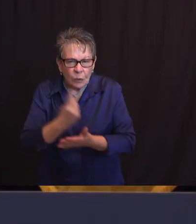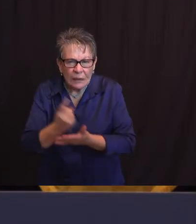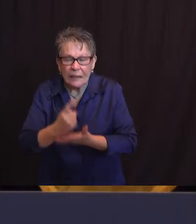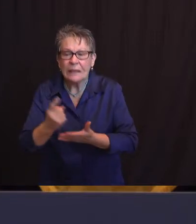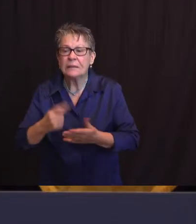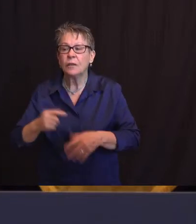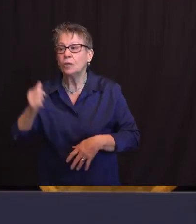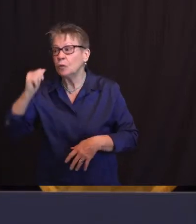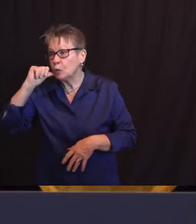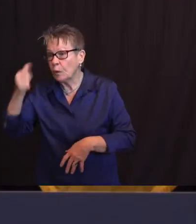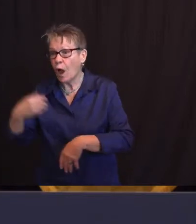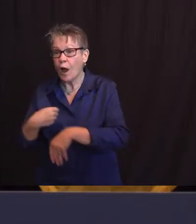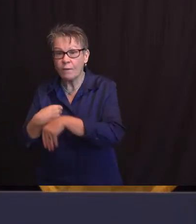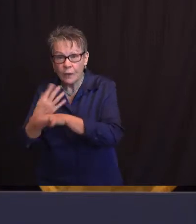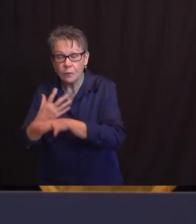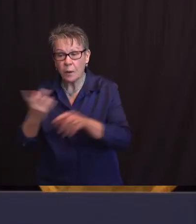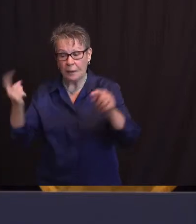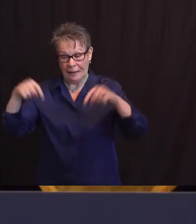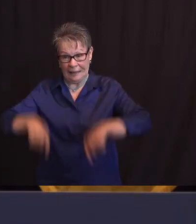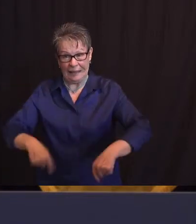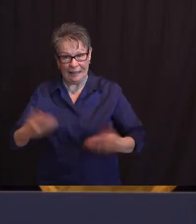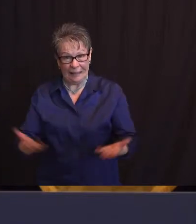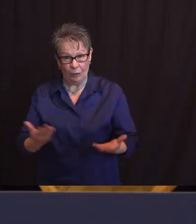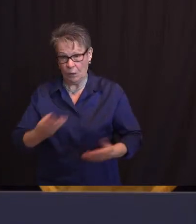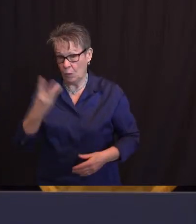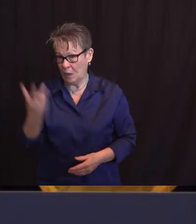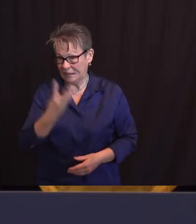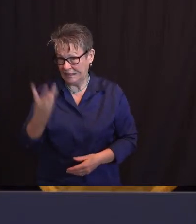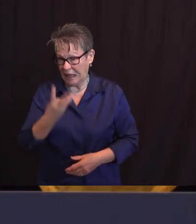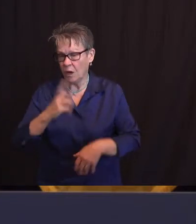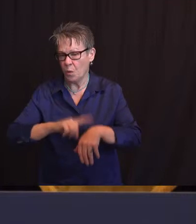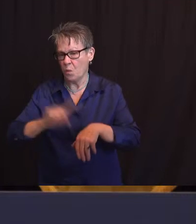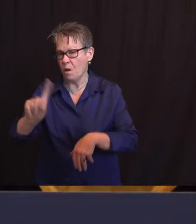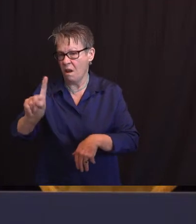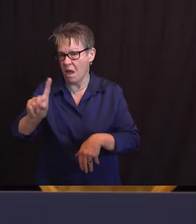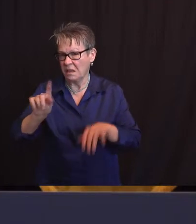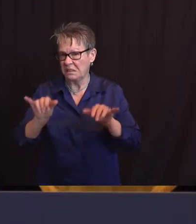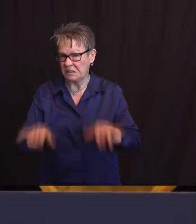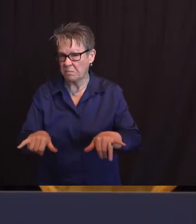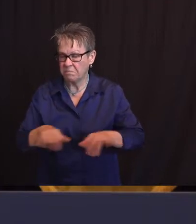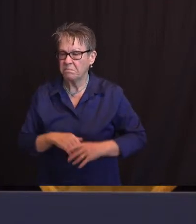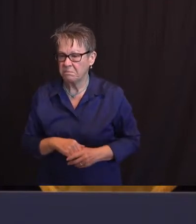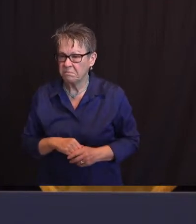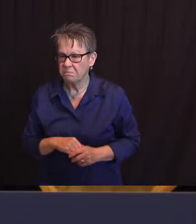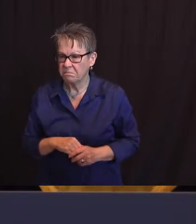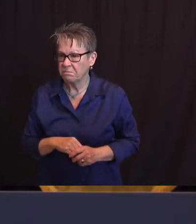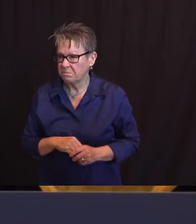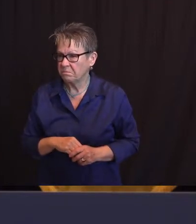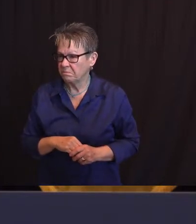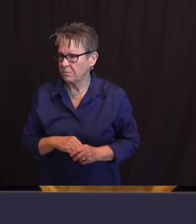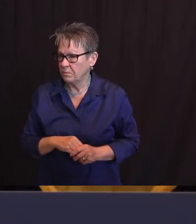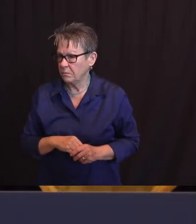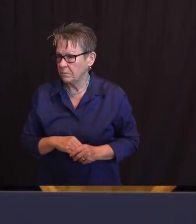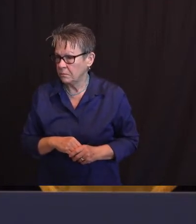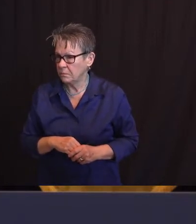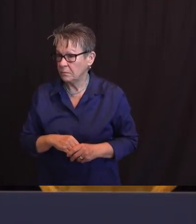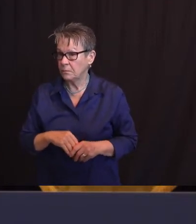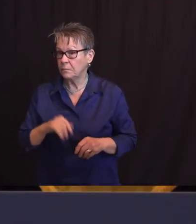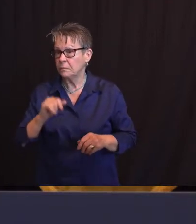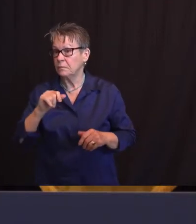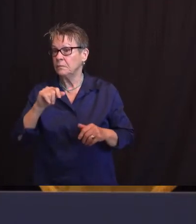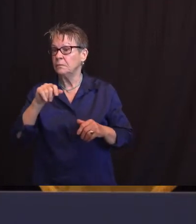here Wednesday at 1 o'clock, unless you hear otherwise. And then I suspect we'll be on the road again, if I had to predict, on